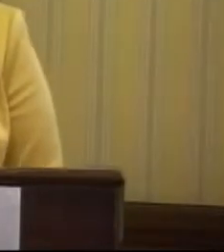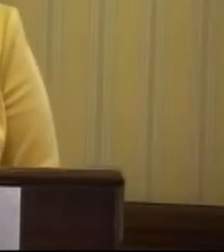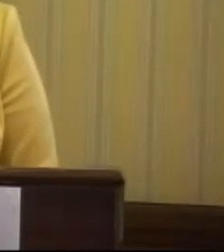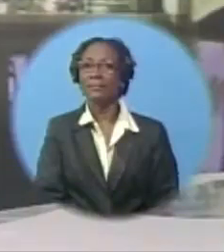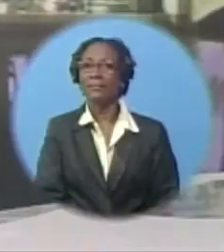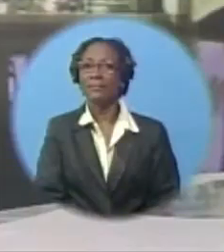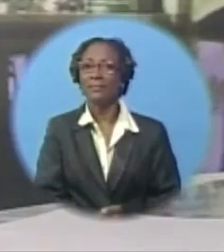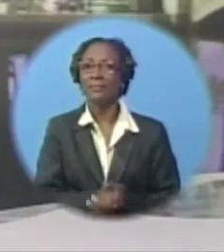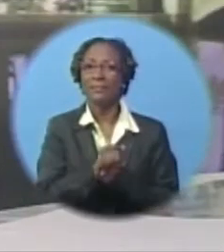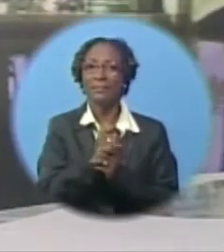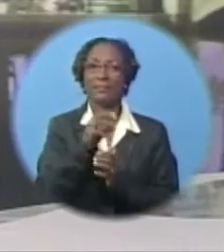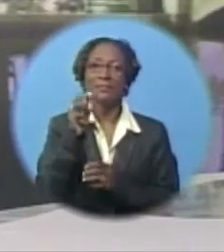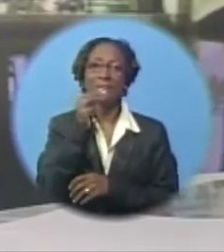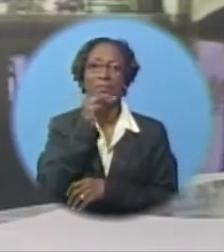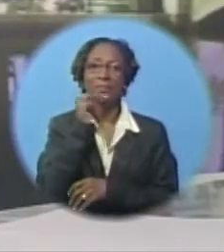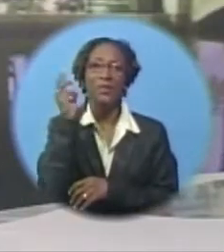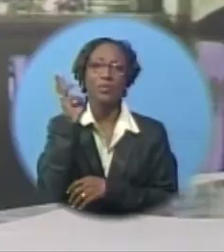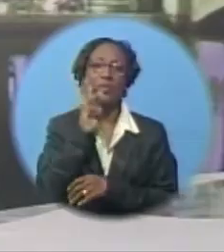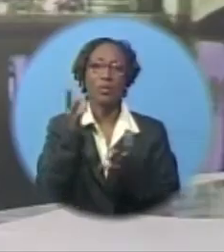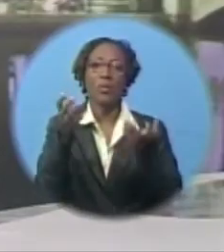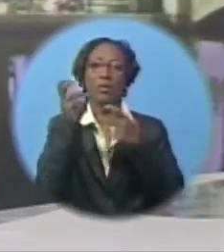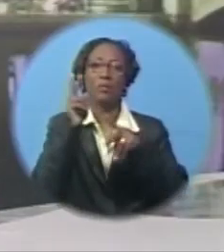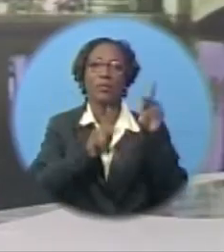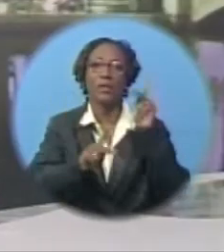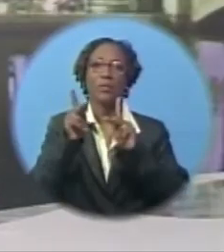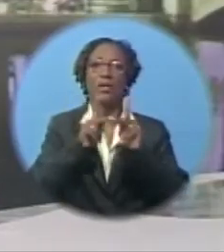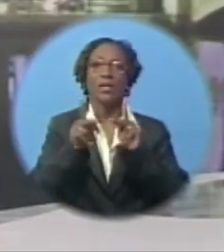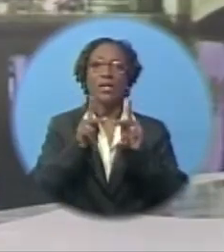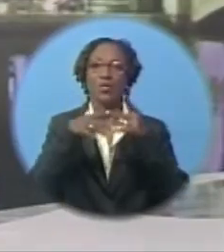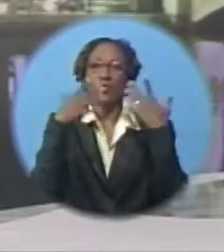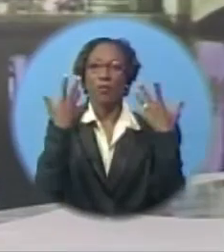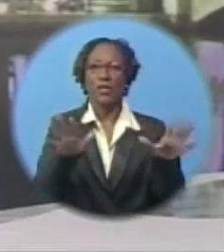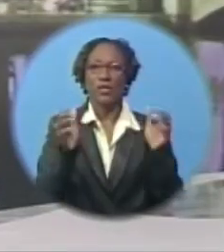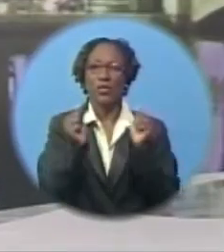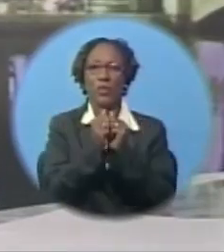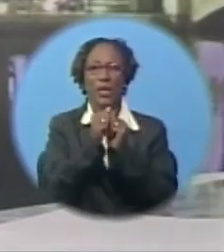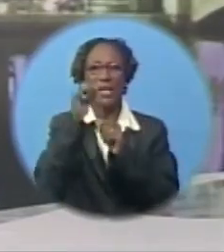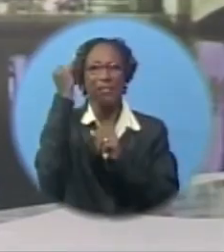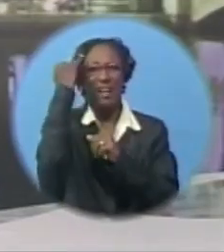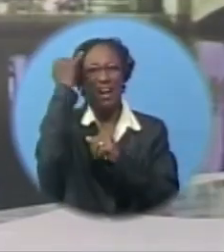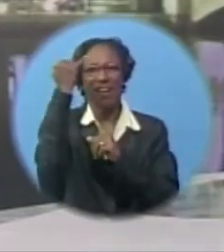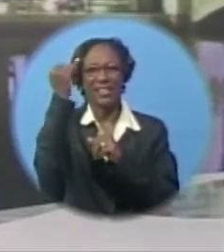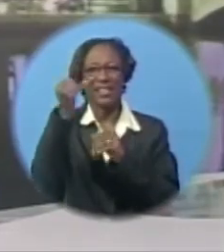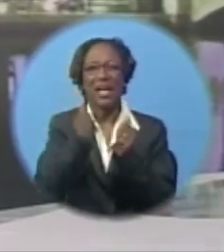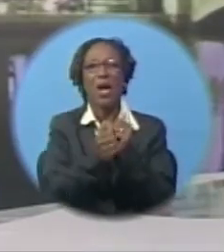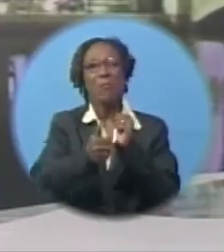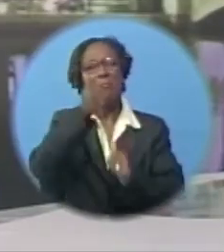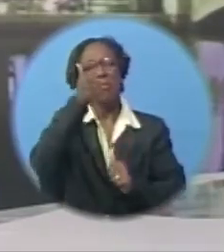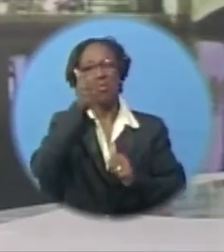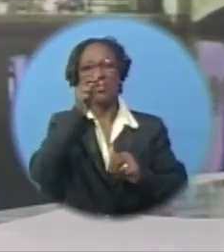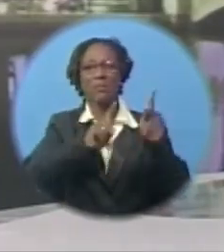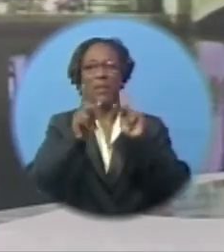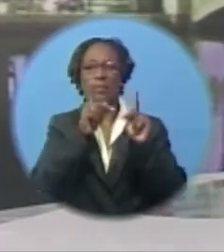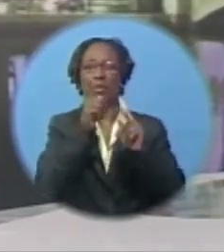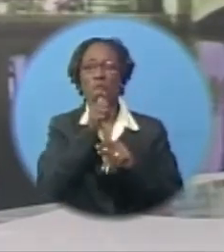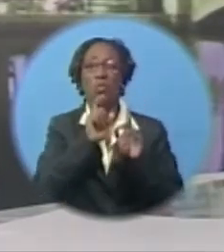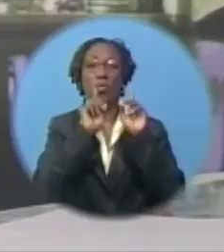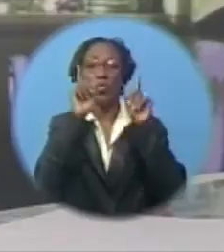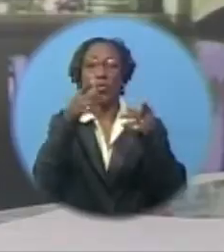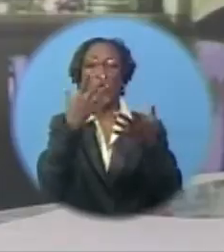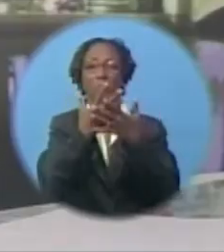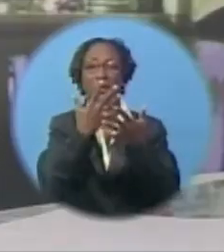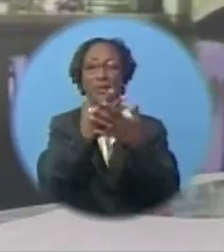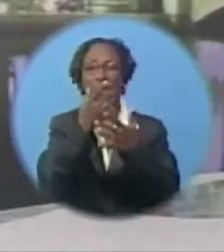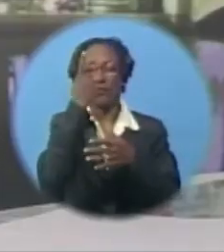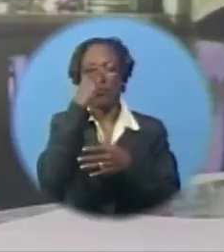up. Ms. Willoughby wants people to do away with the notion that most people incarcerated for marijuana are locked